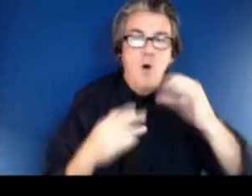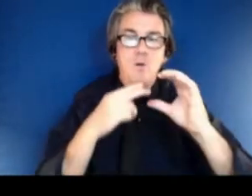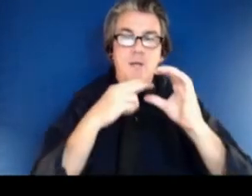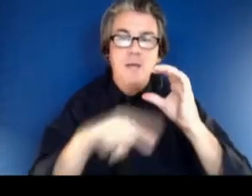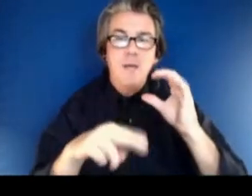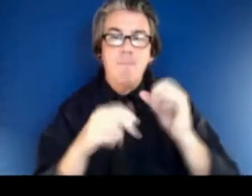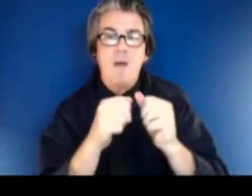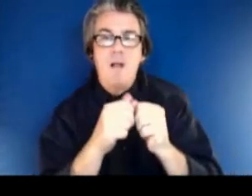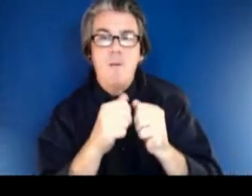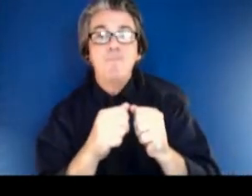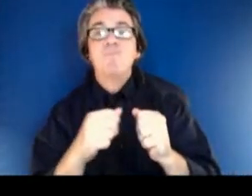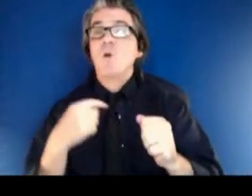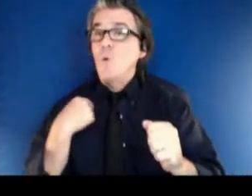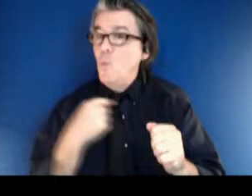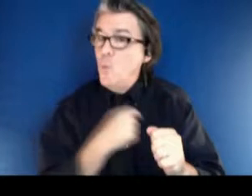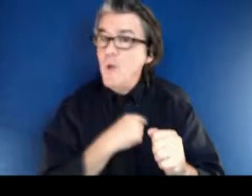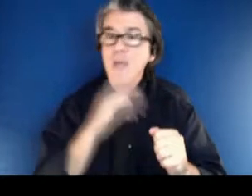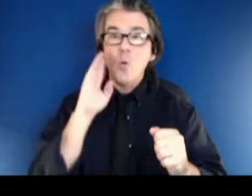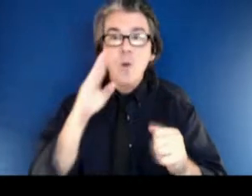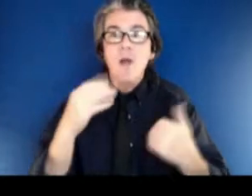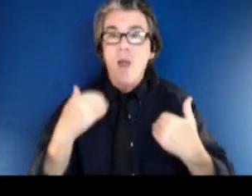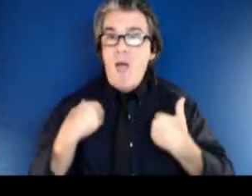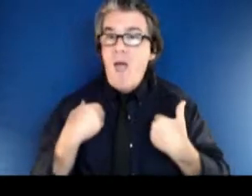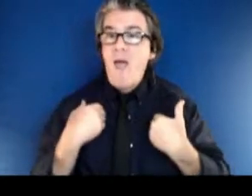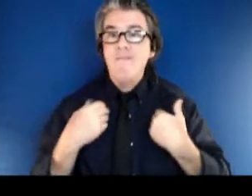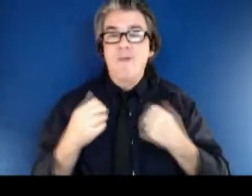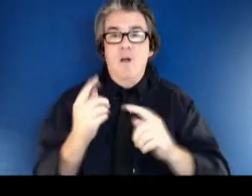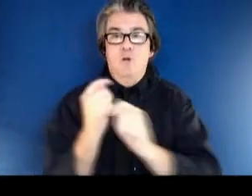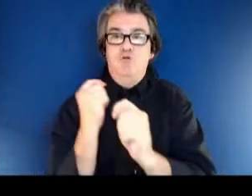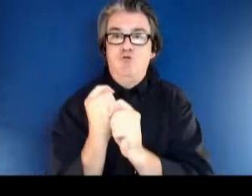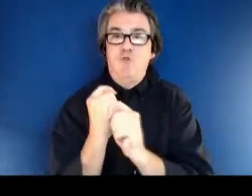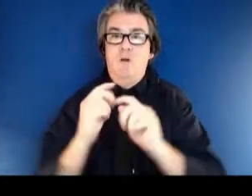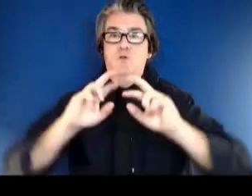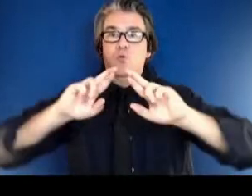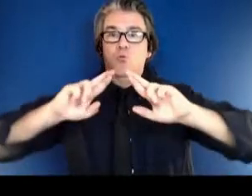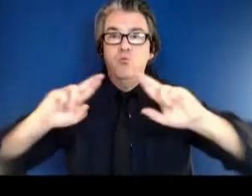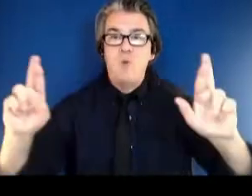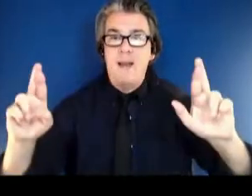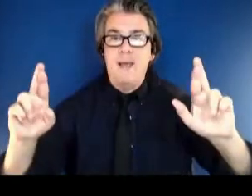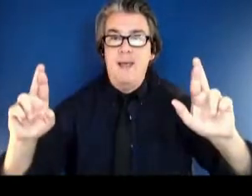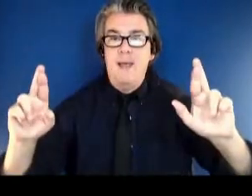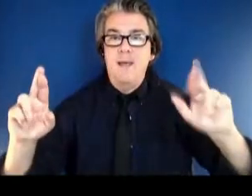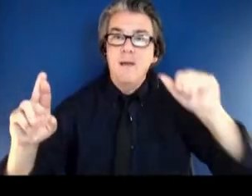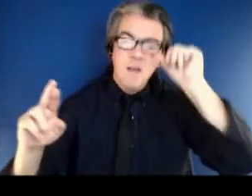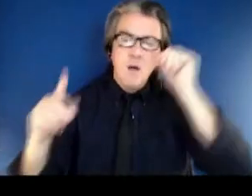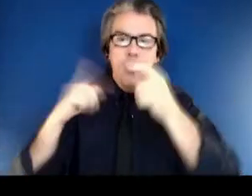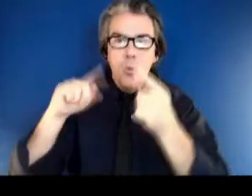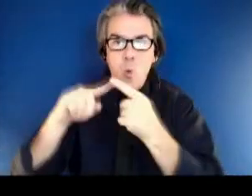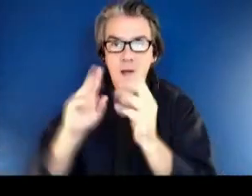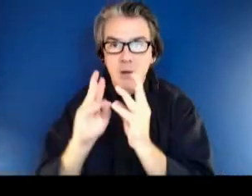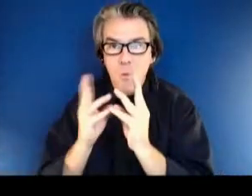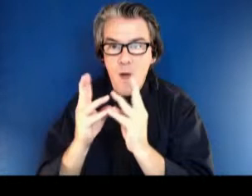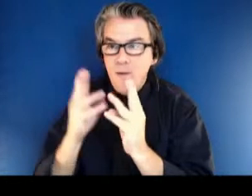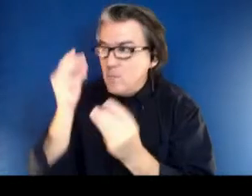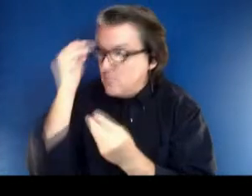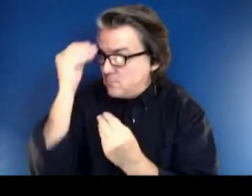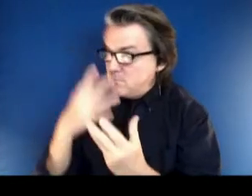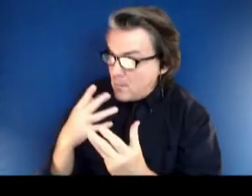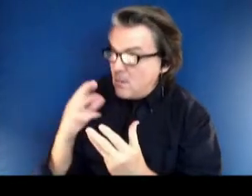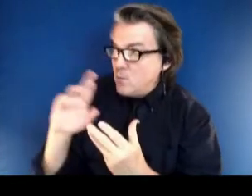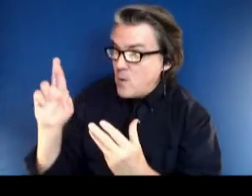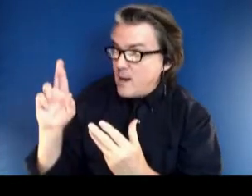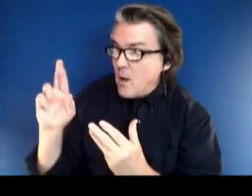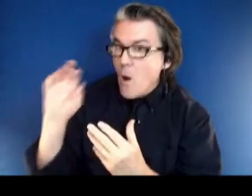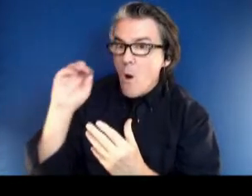our field crews pre-positioned, ready to go. And as soon as we receive that all clear from the meteorology